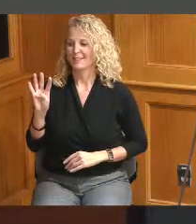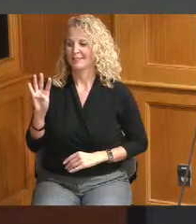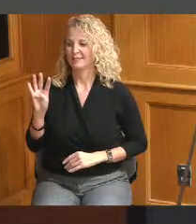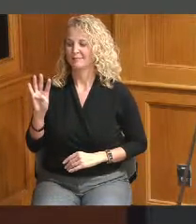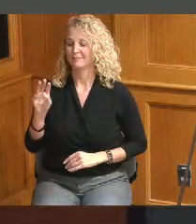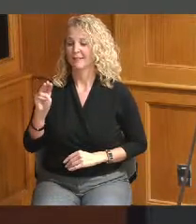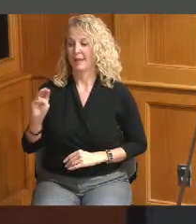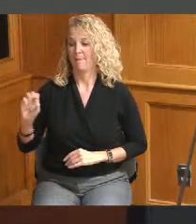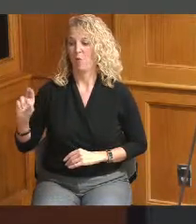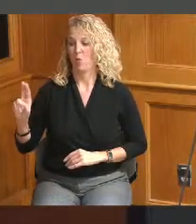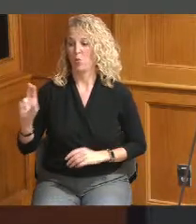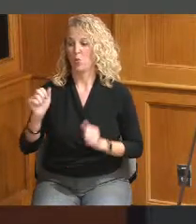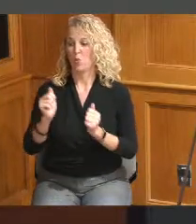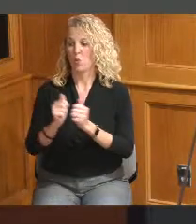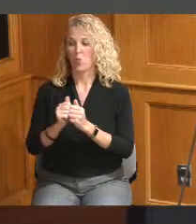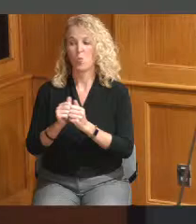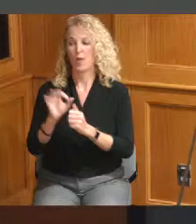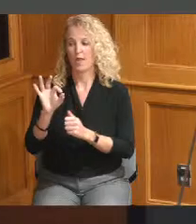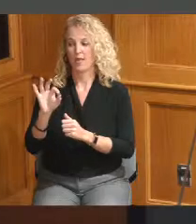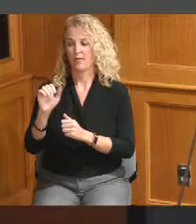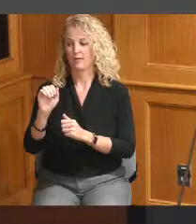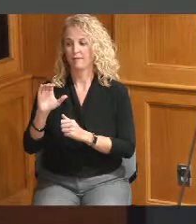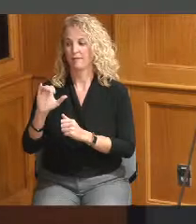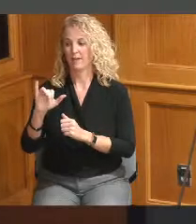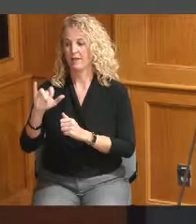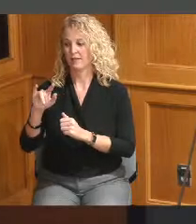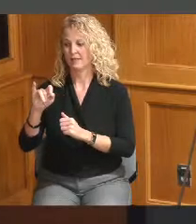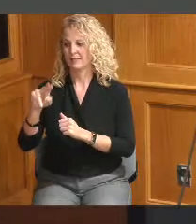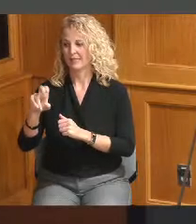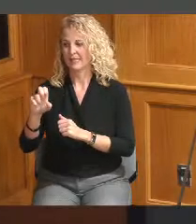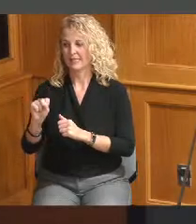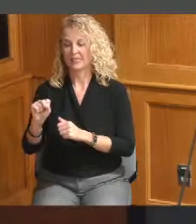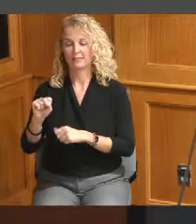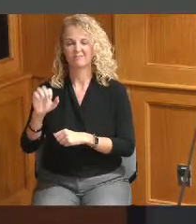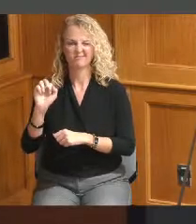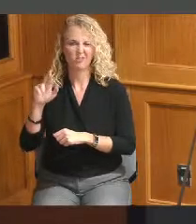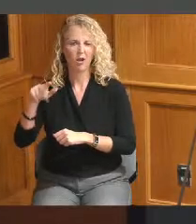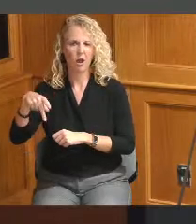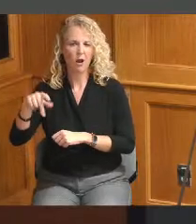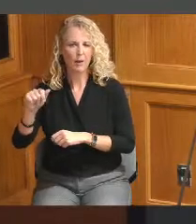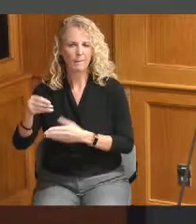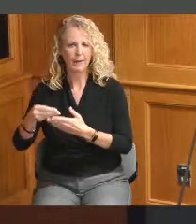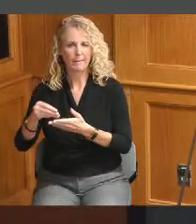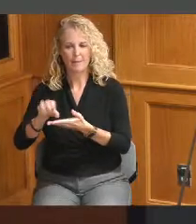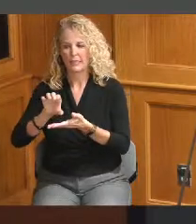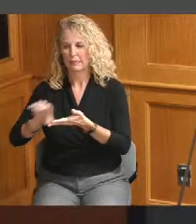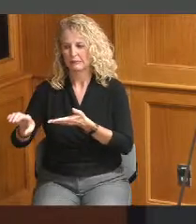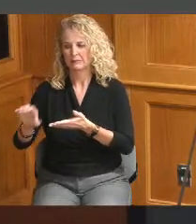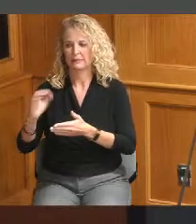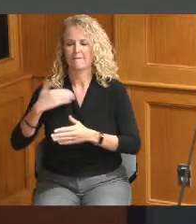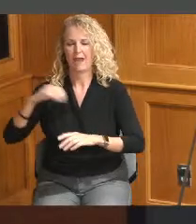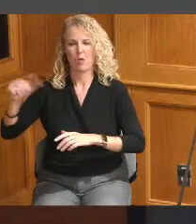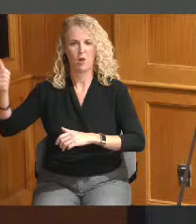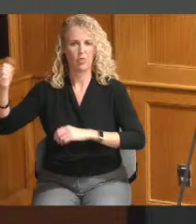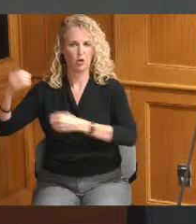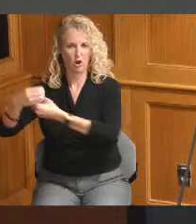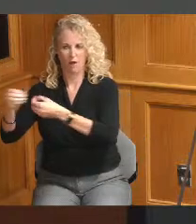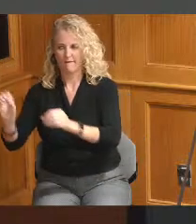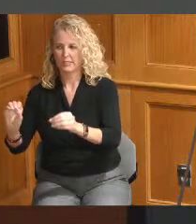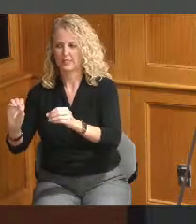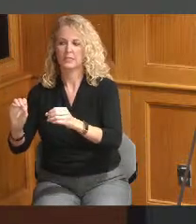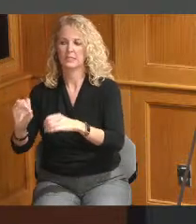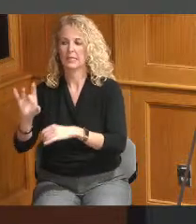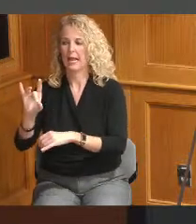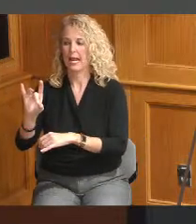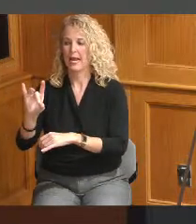an MOU with facilities allocating ARPA funds to the maintenance of our satellite facility office in the amount